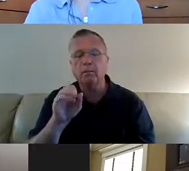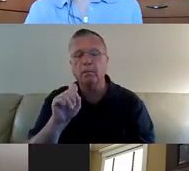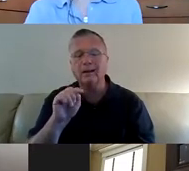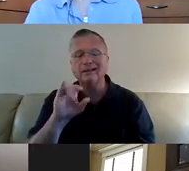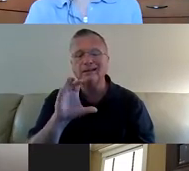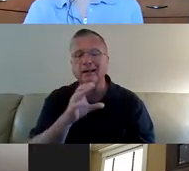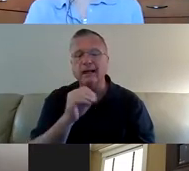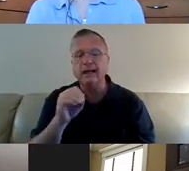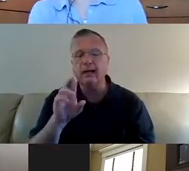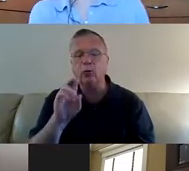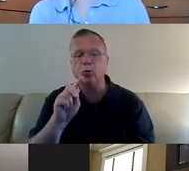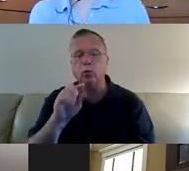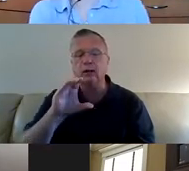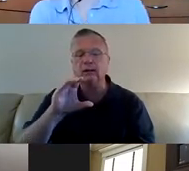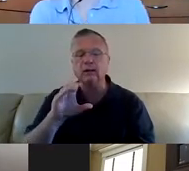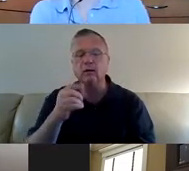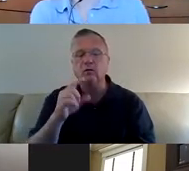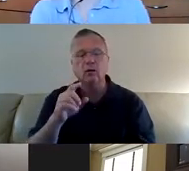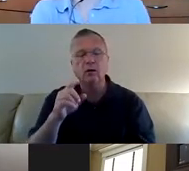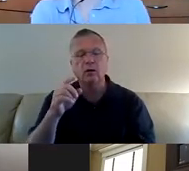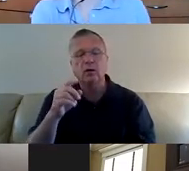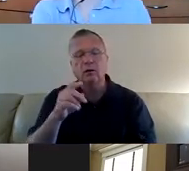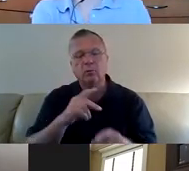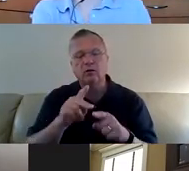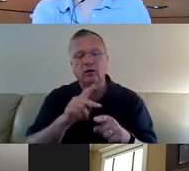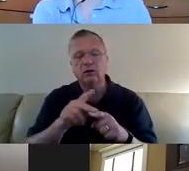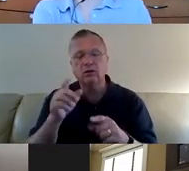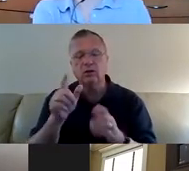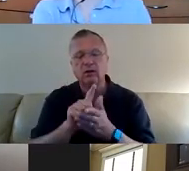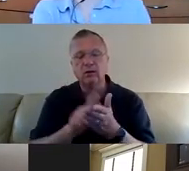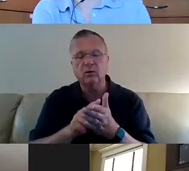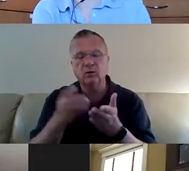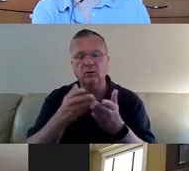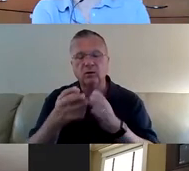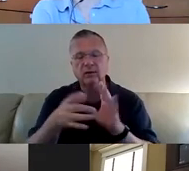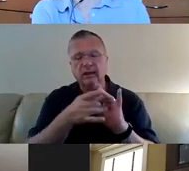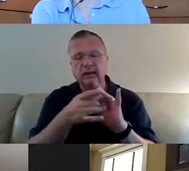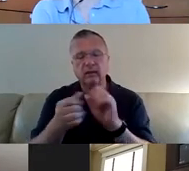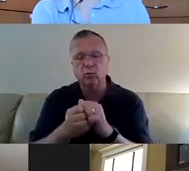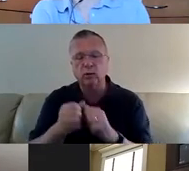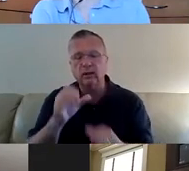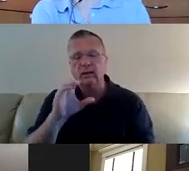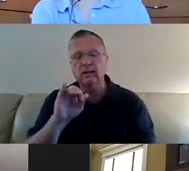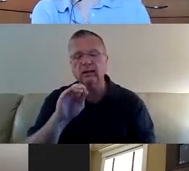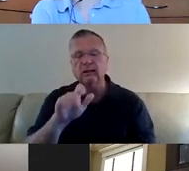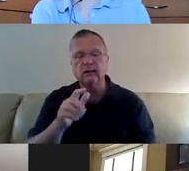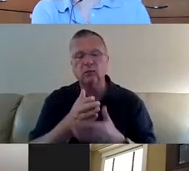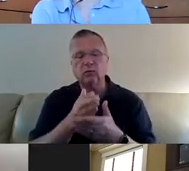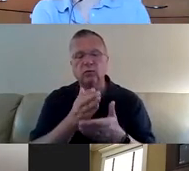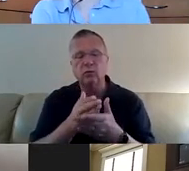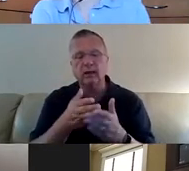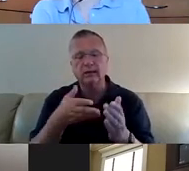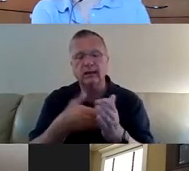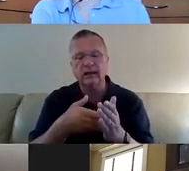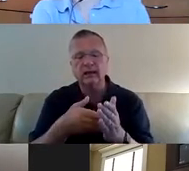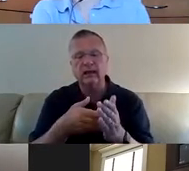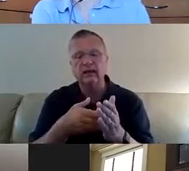LLC, for professional legal services in connection with civil rights litigation for an amount not to